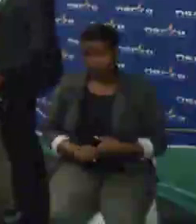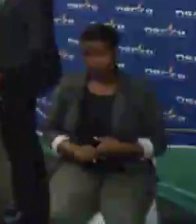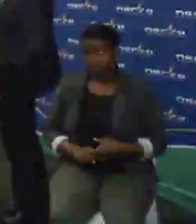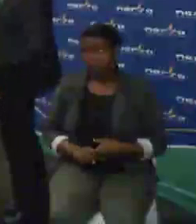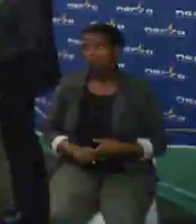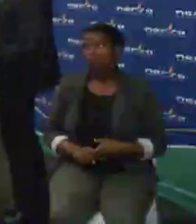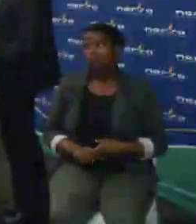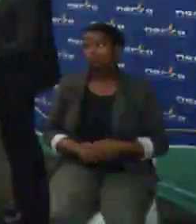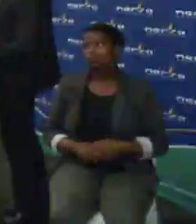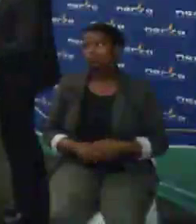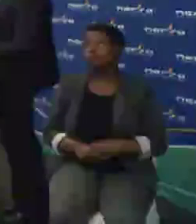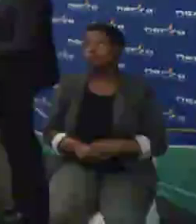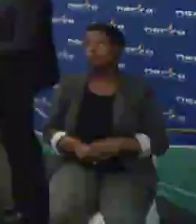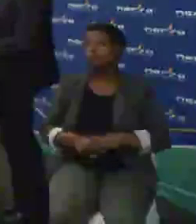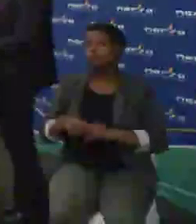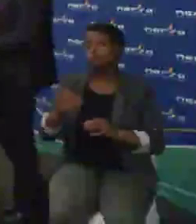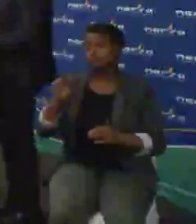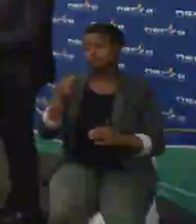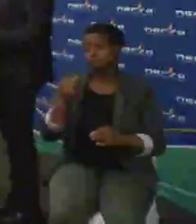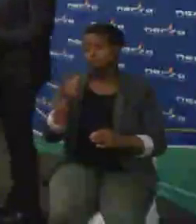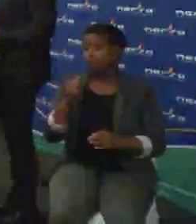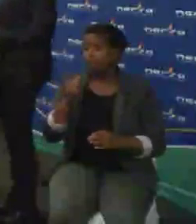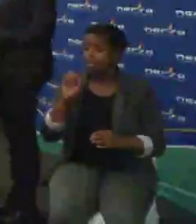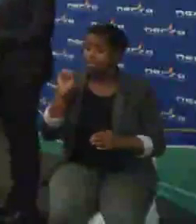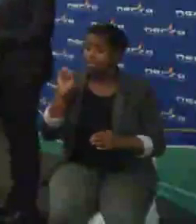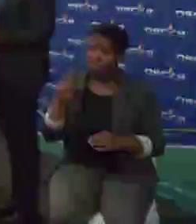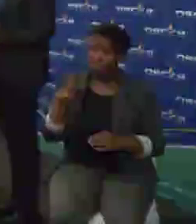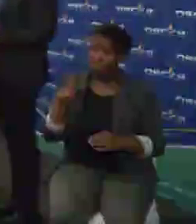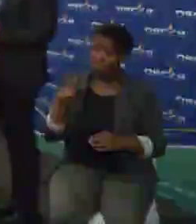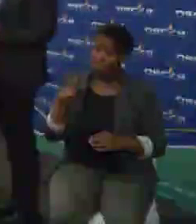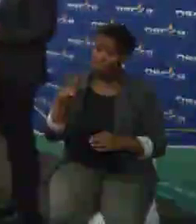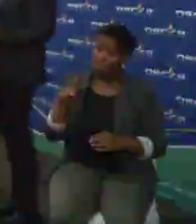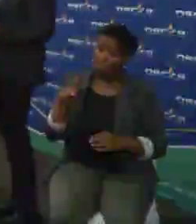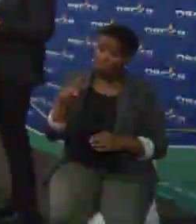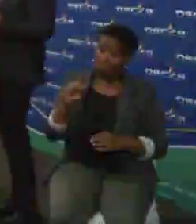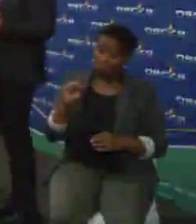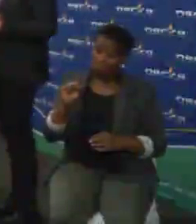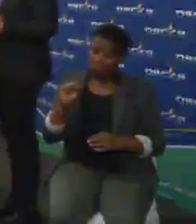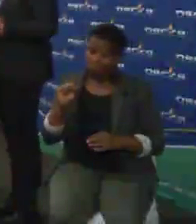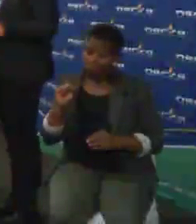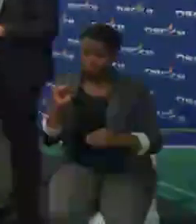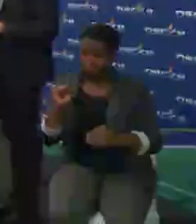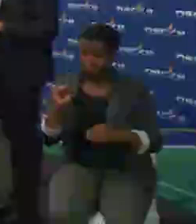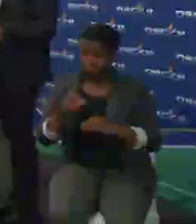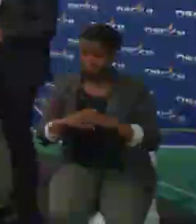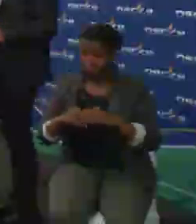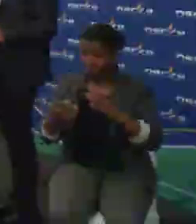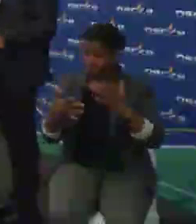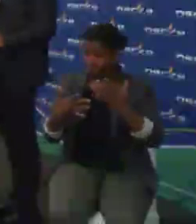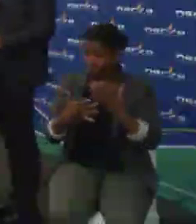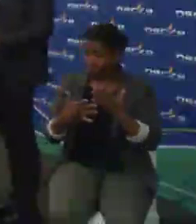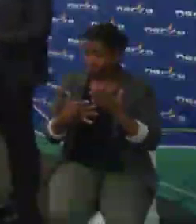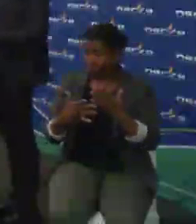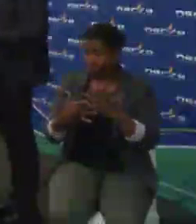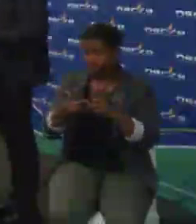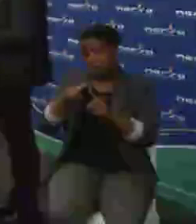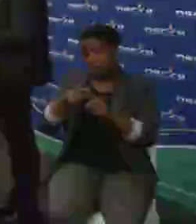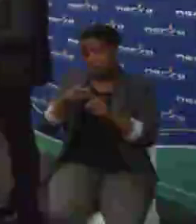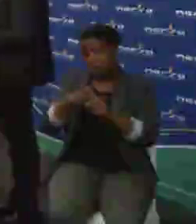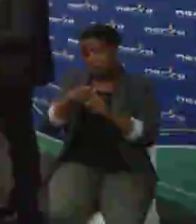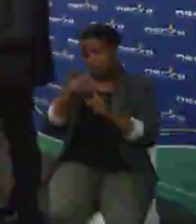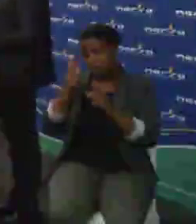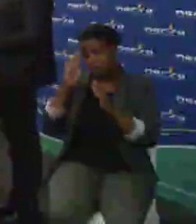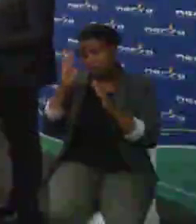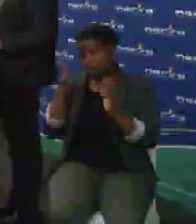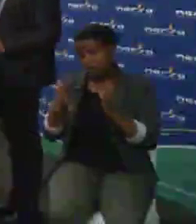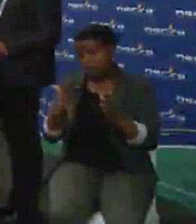Okay, will that be all? Okay. So in regards to the willingness to buy and the elasticity models, I think the key problem we need to consider here,